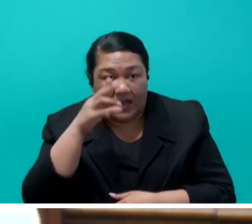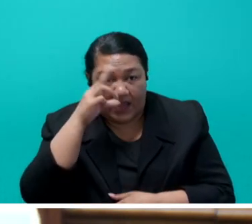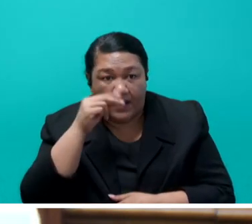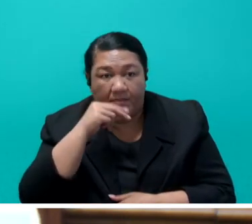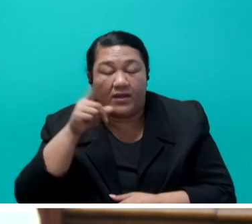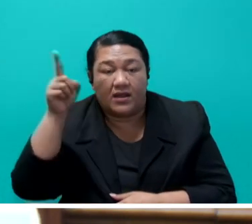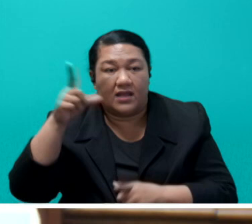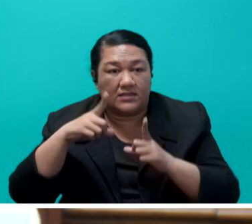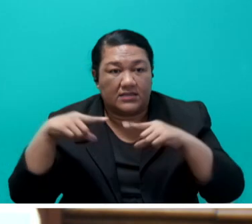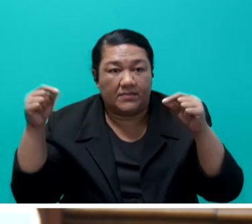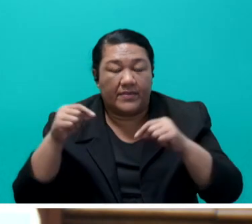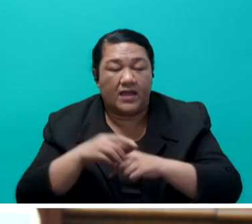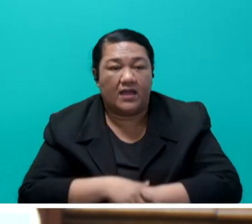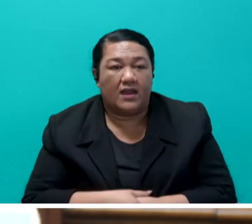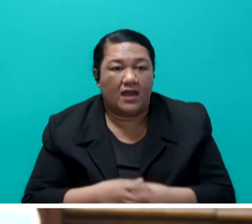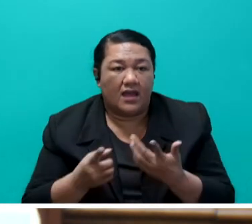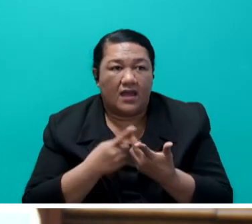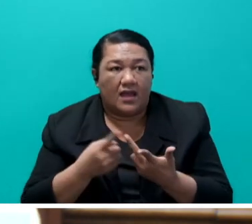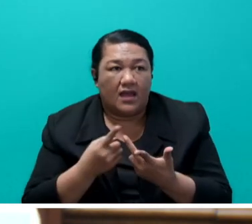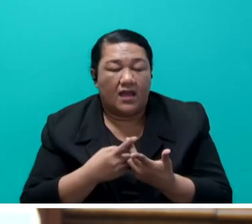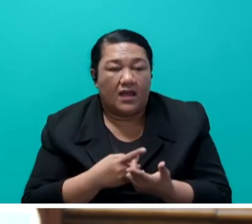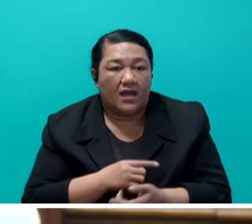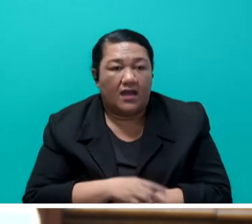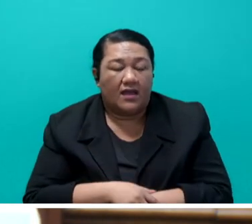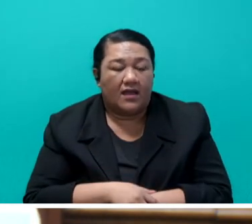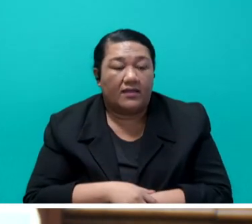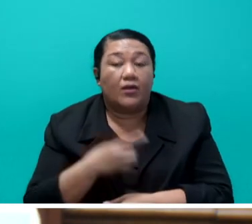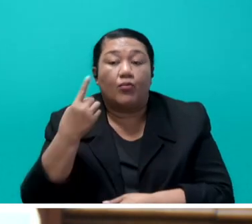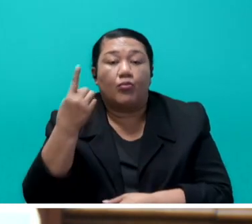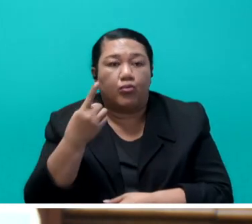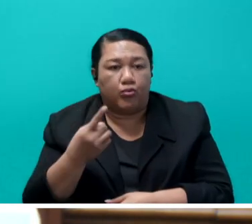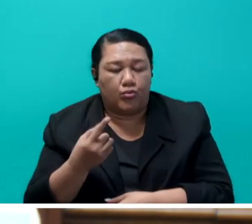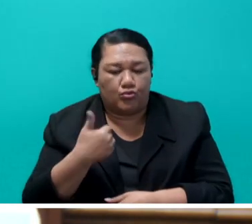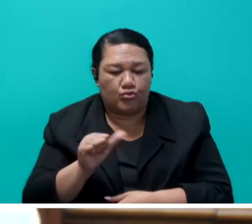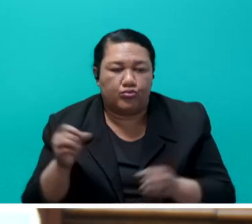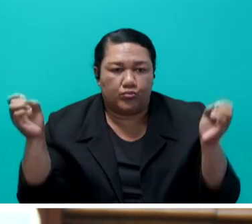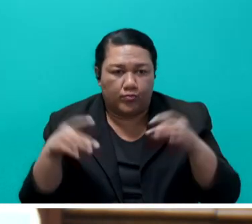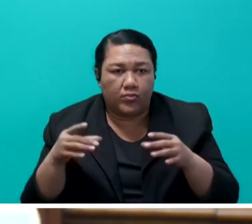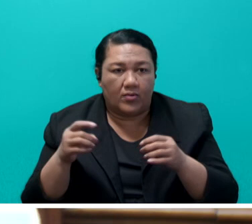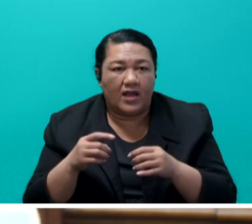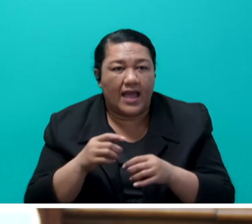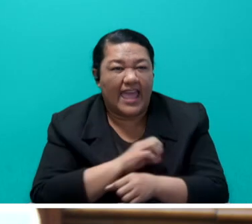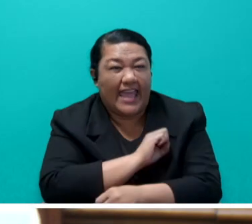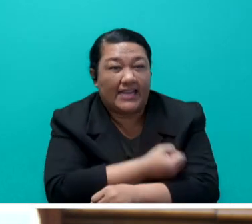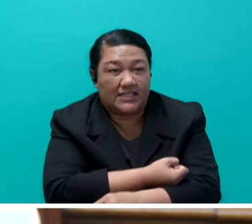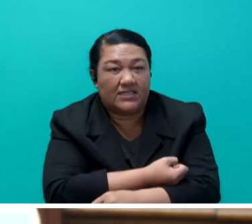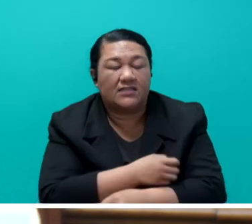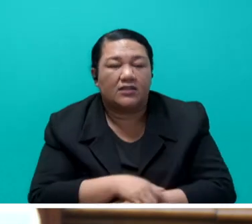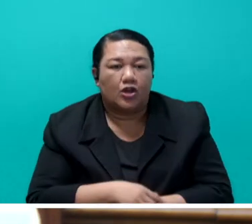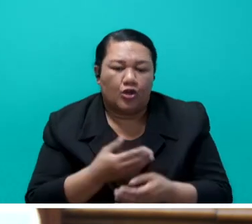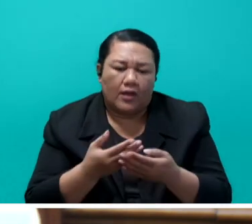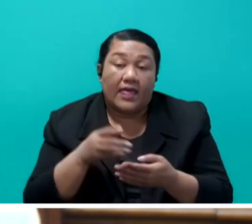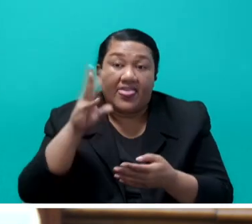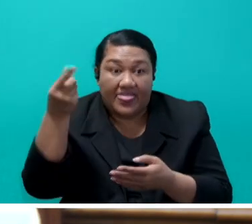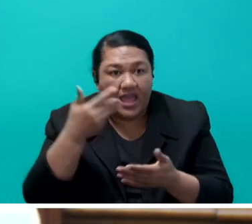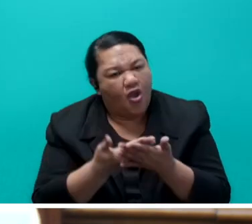other nuclear energy users to effectively remove harmful radioactive elements from